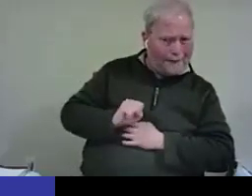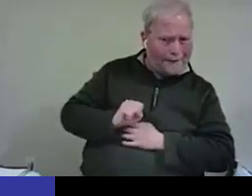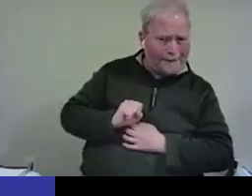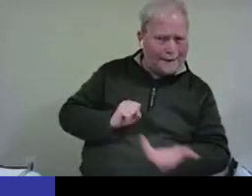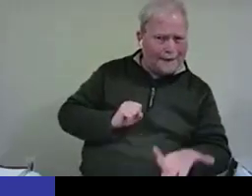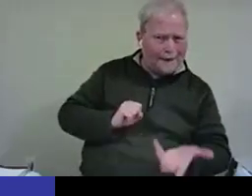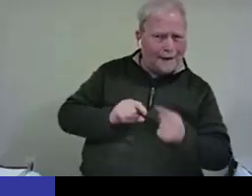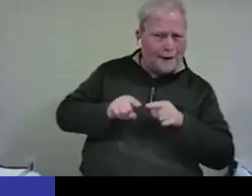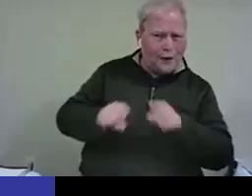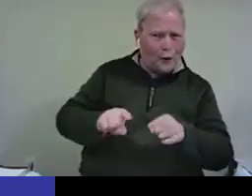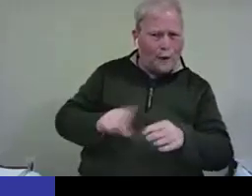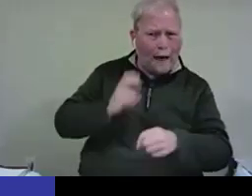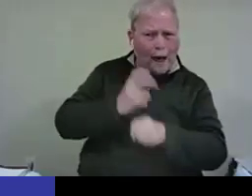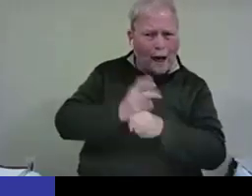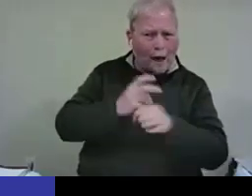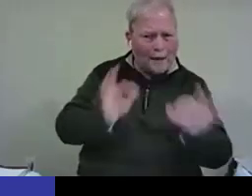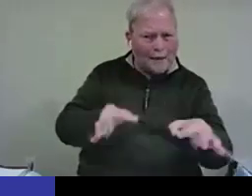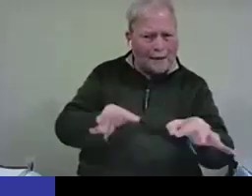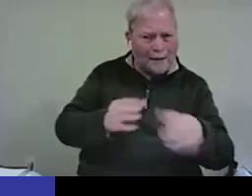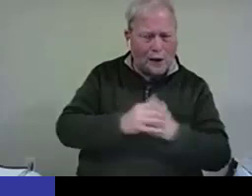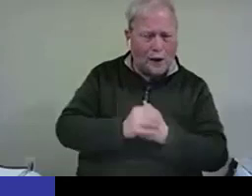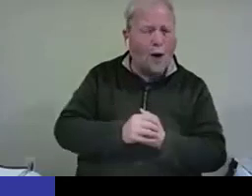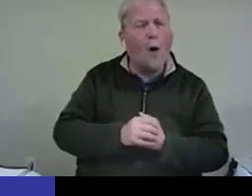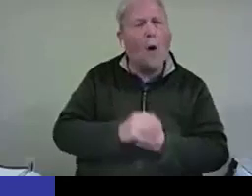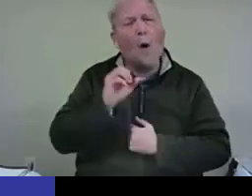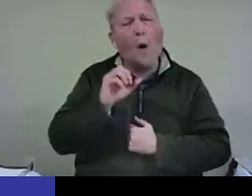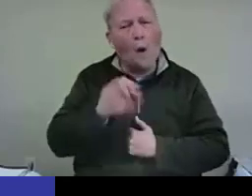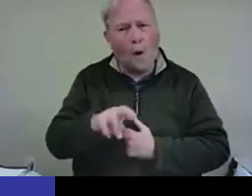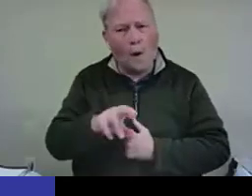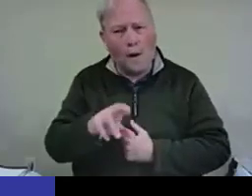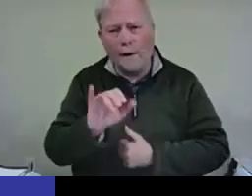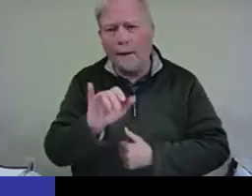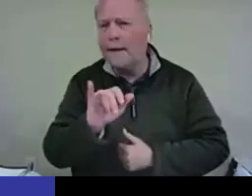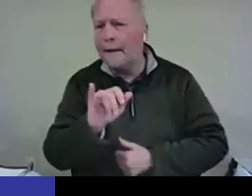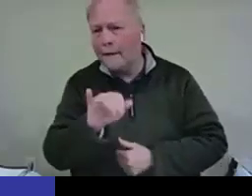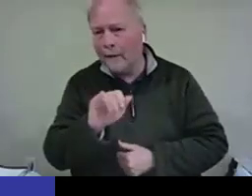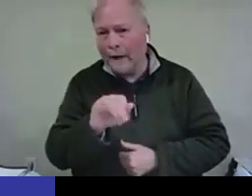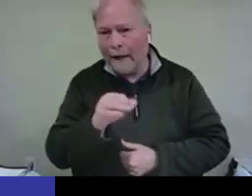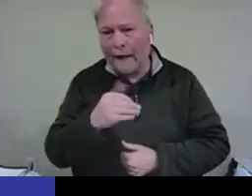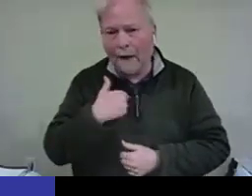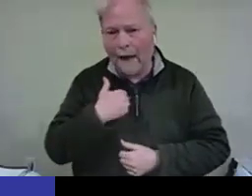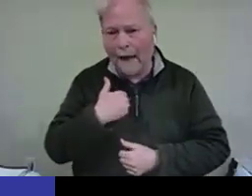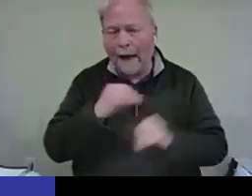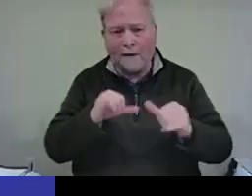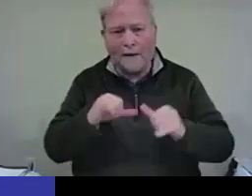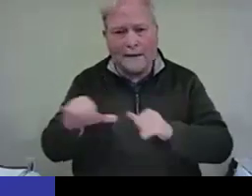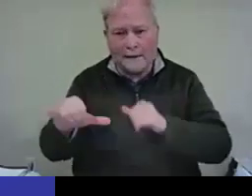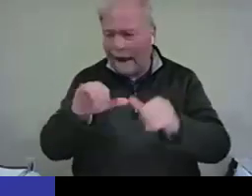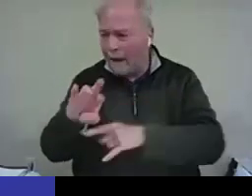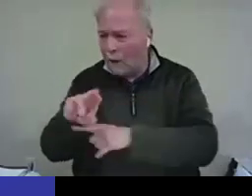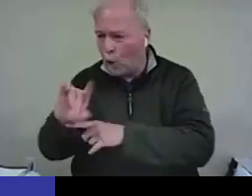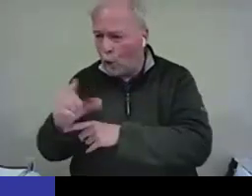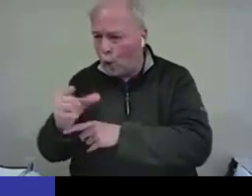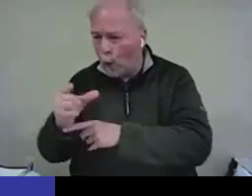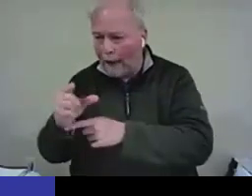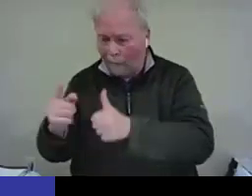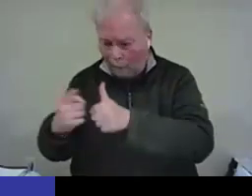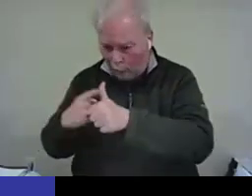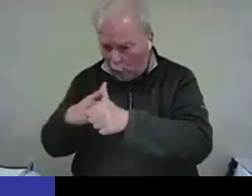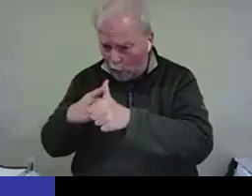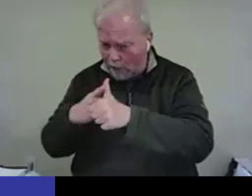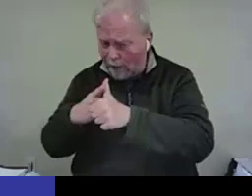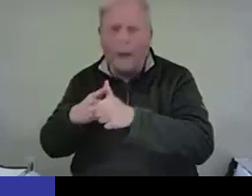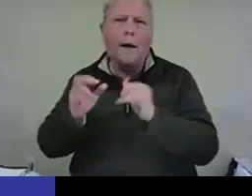point? Or if I have those standard rating scale scores before I interview, am I now better equipped